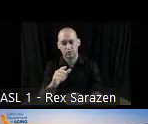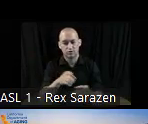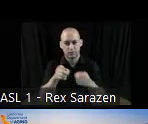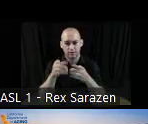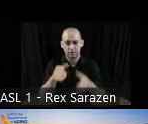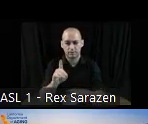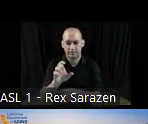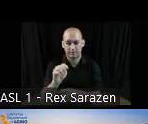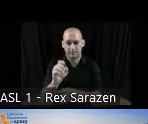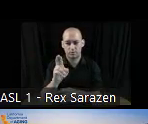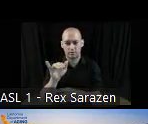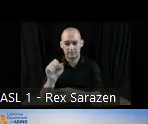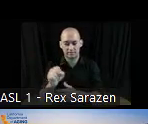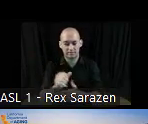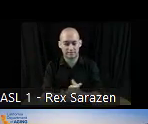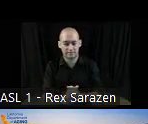slide, please.